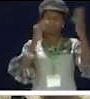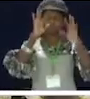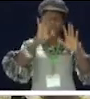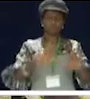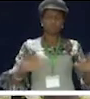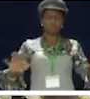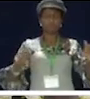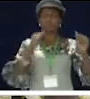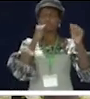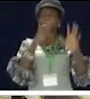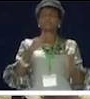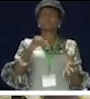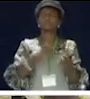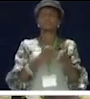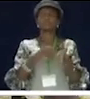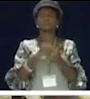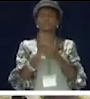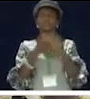Bless it.